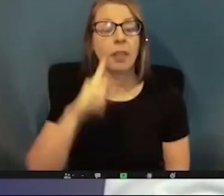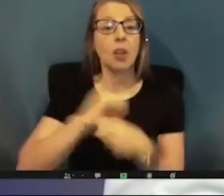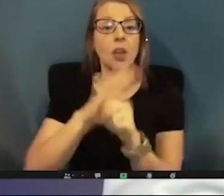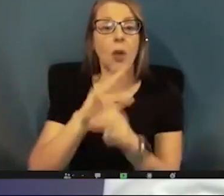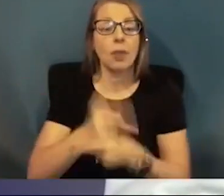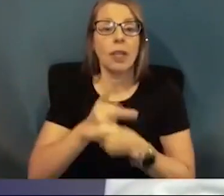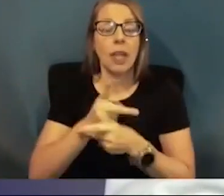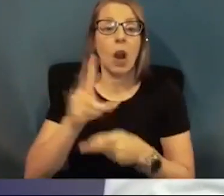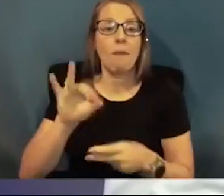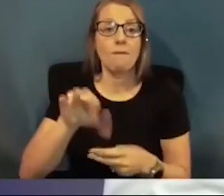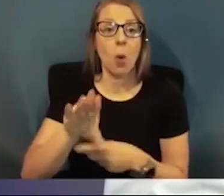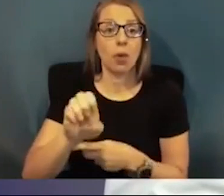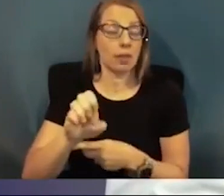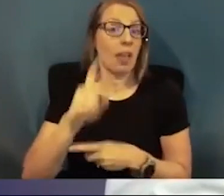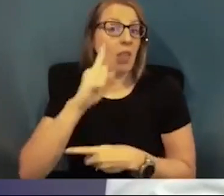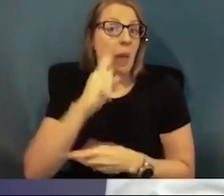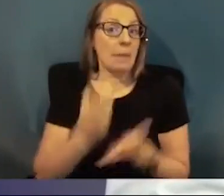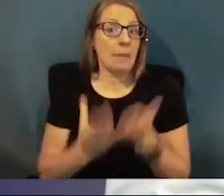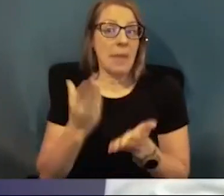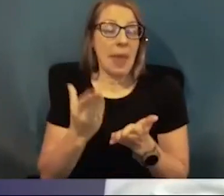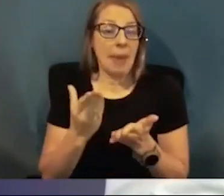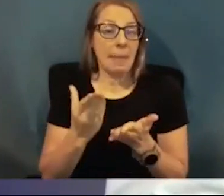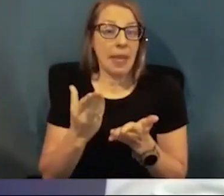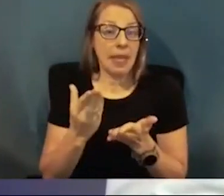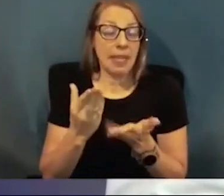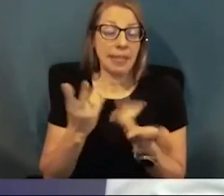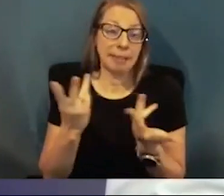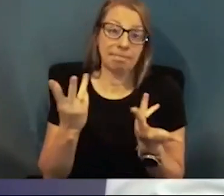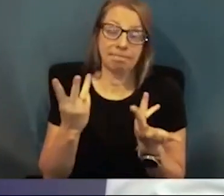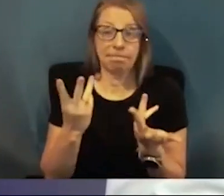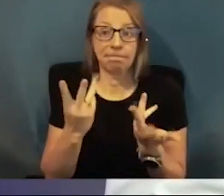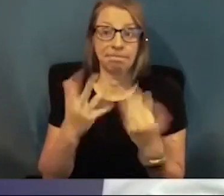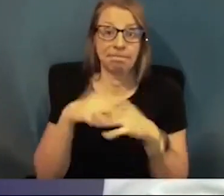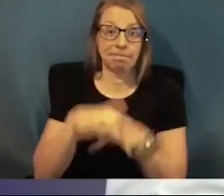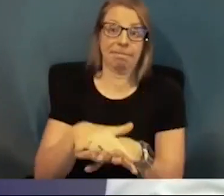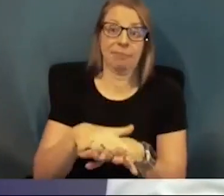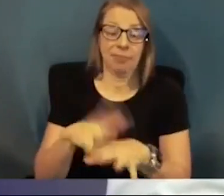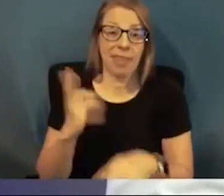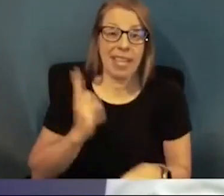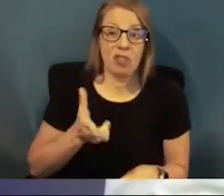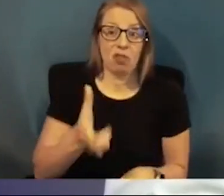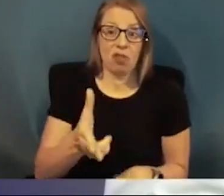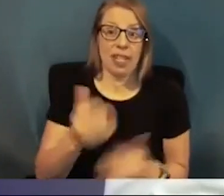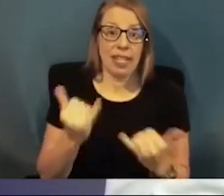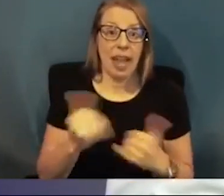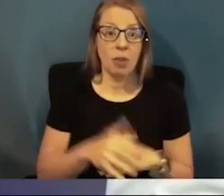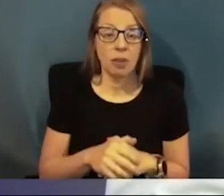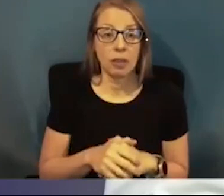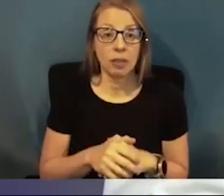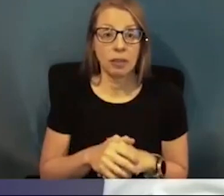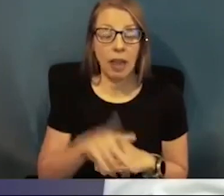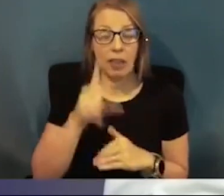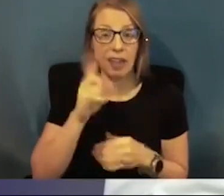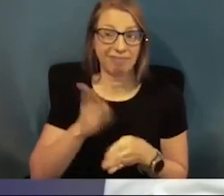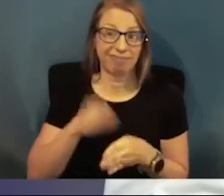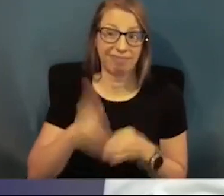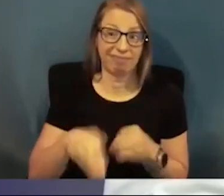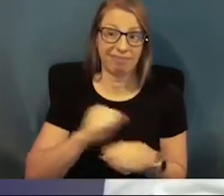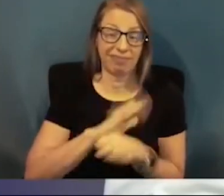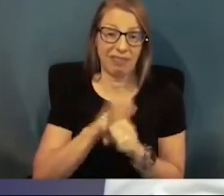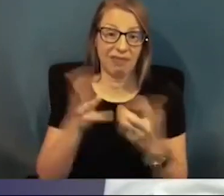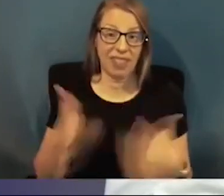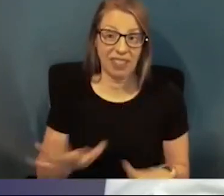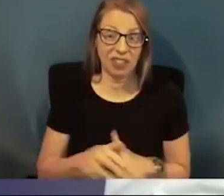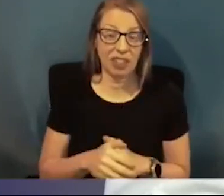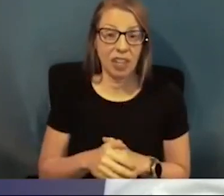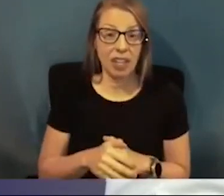perhaps be a footnote to history by now. We had these wonderful vaccines, and it seemed like we were getting ahead of